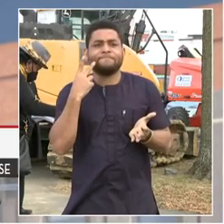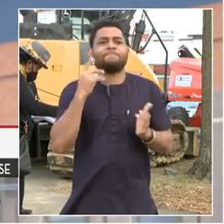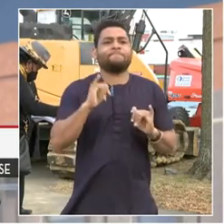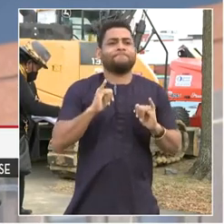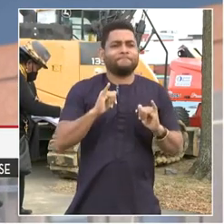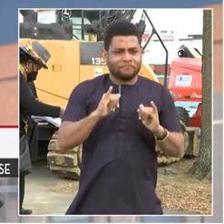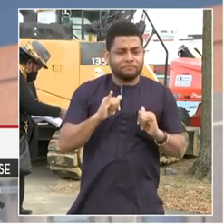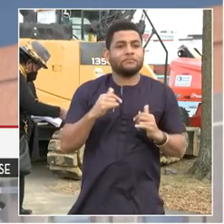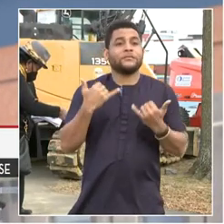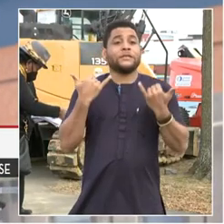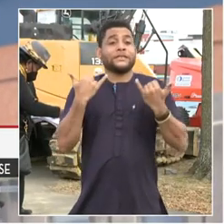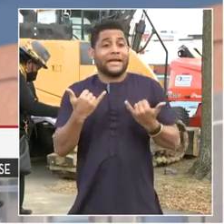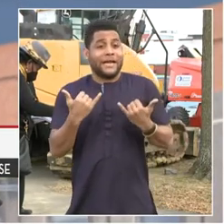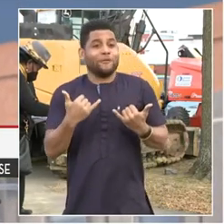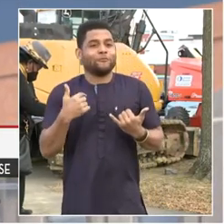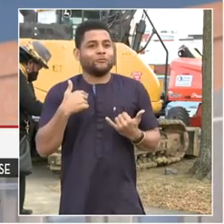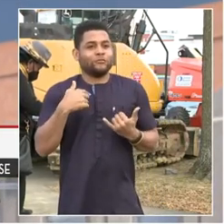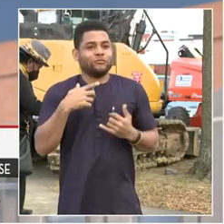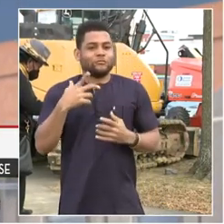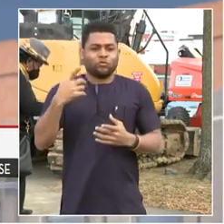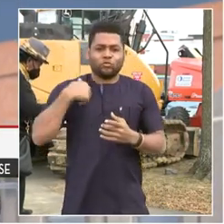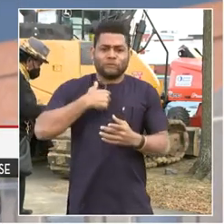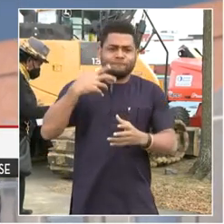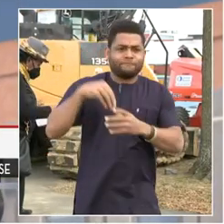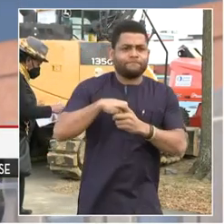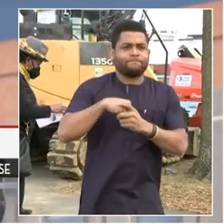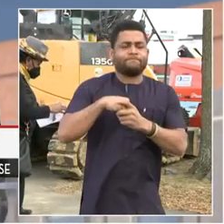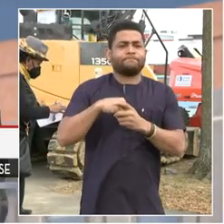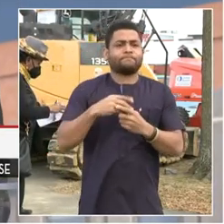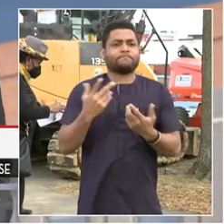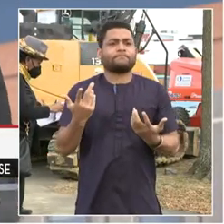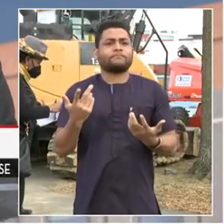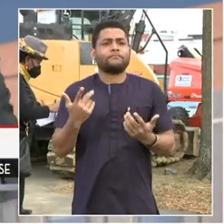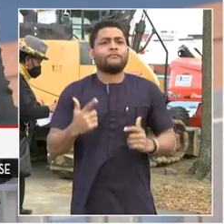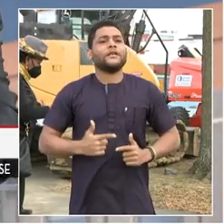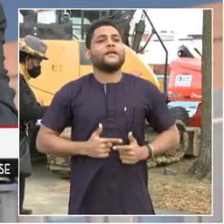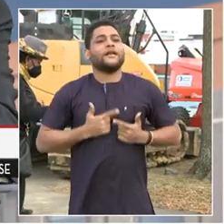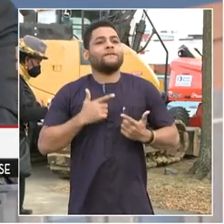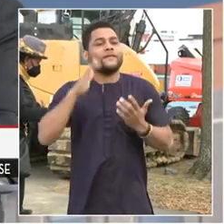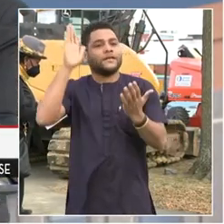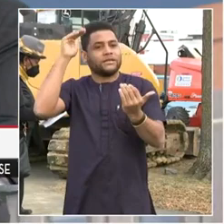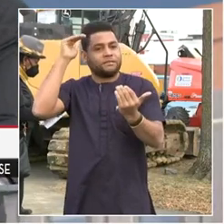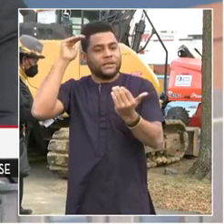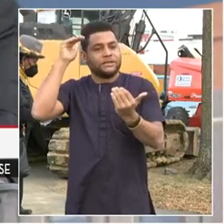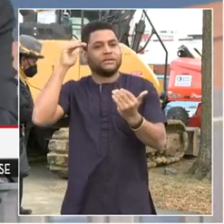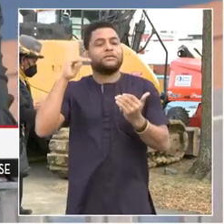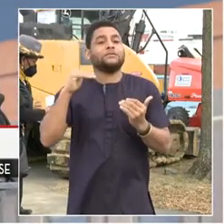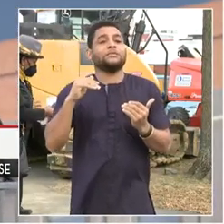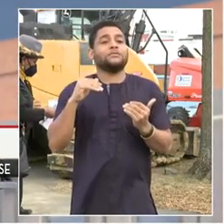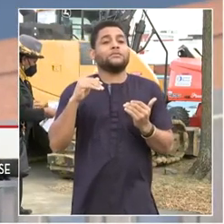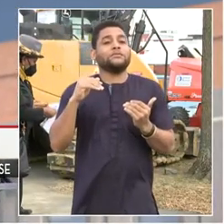Columbia, and that would include life expectancy,